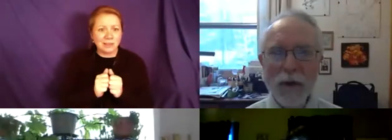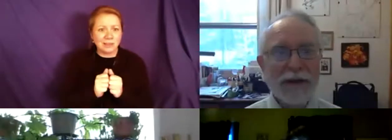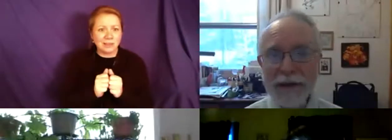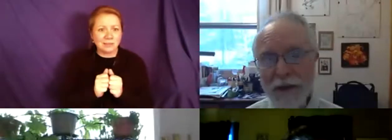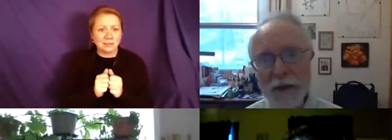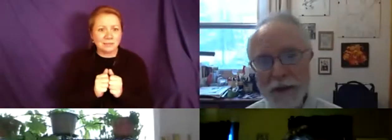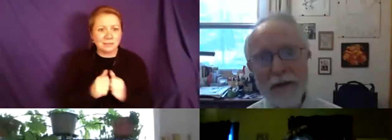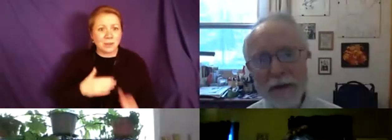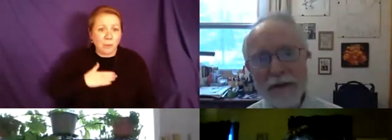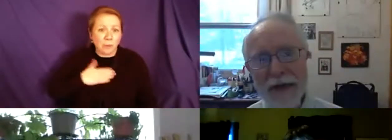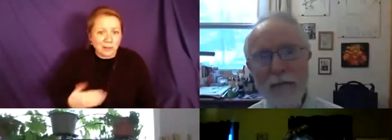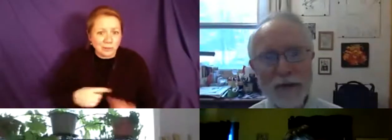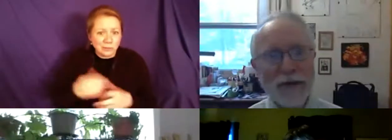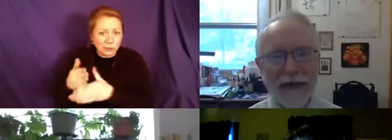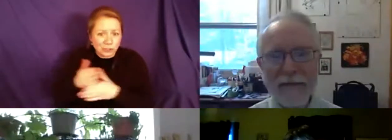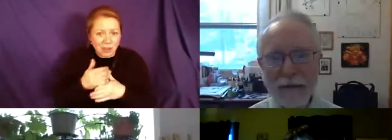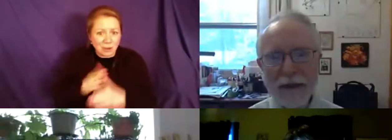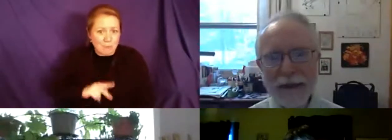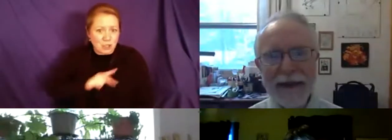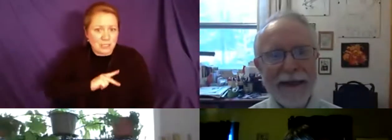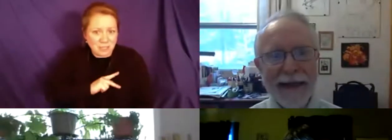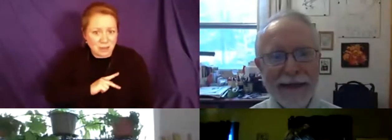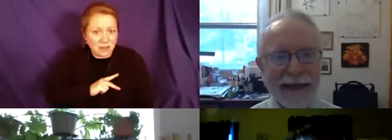a willingness to share this on a personal level.